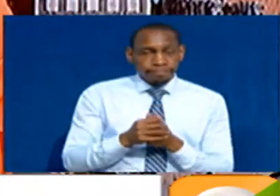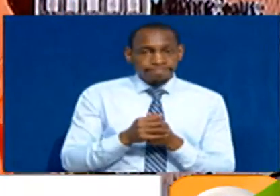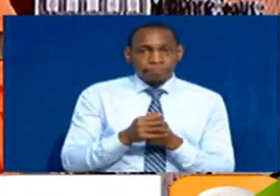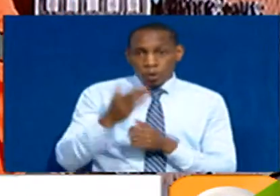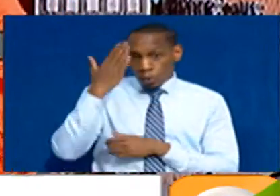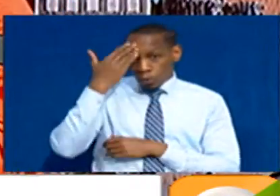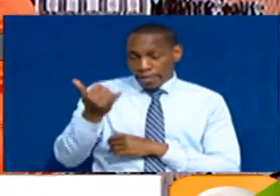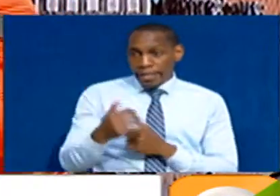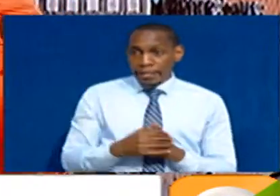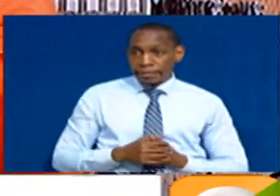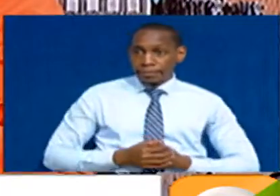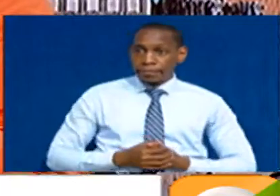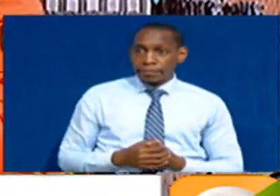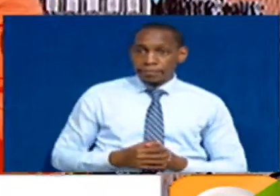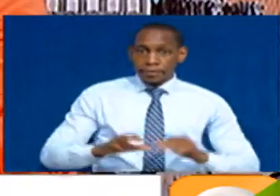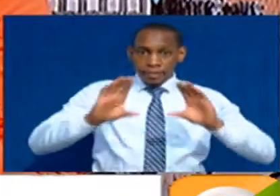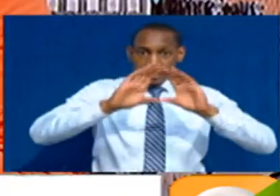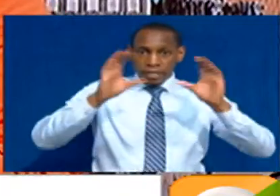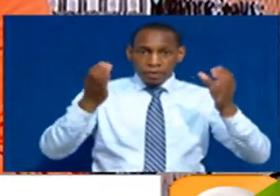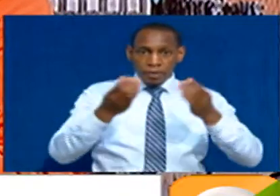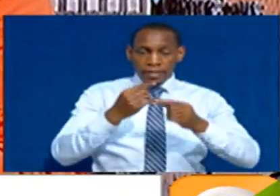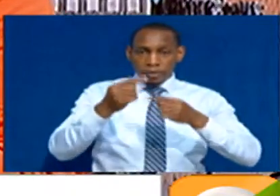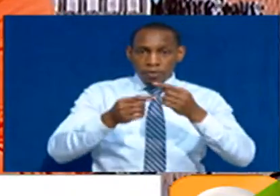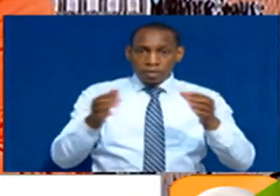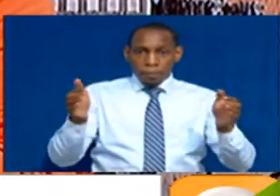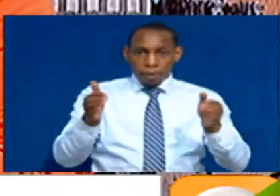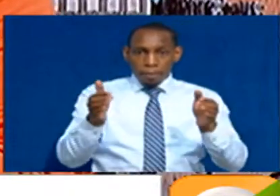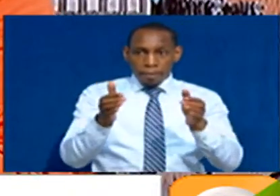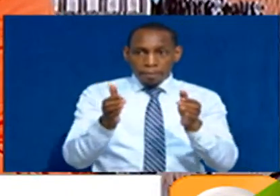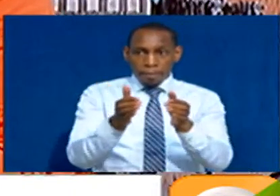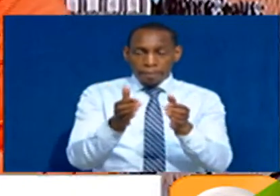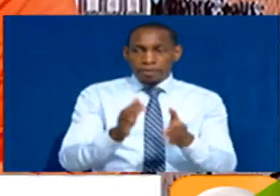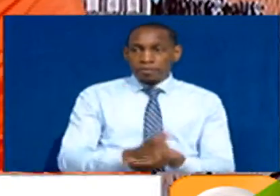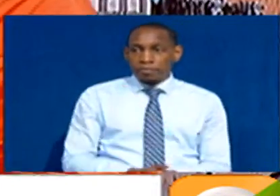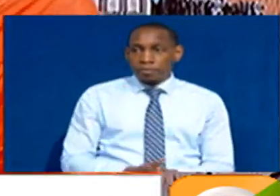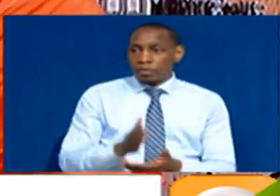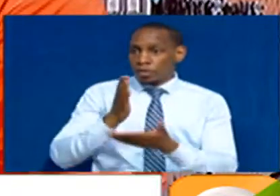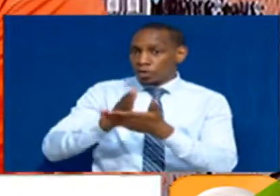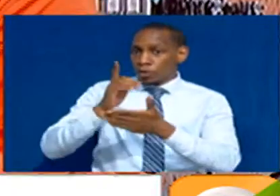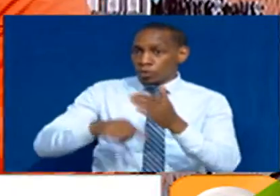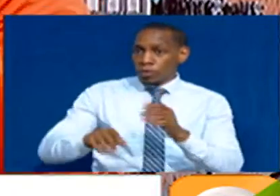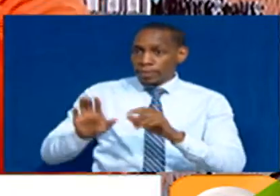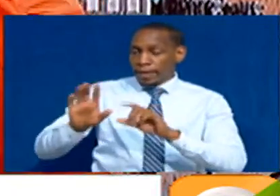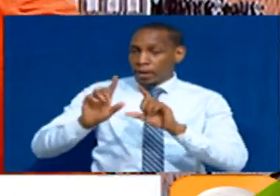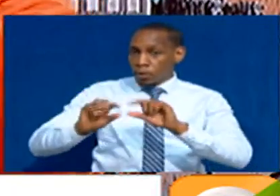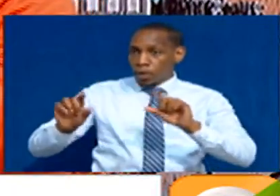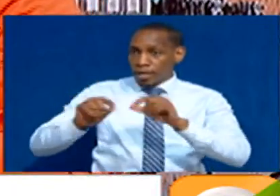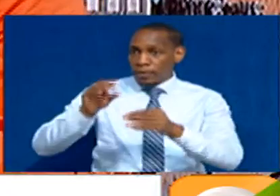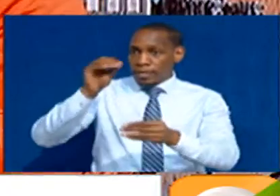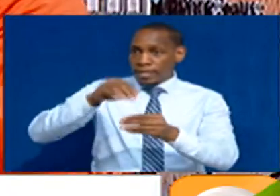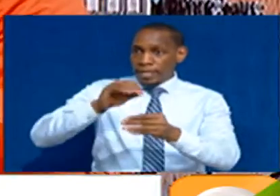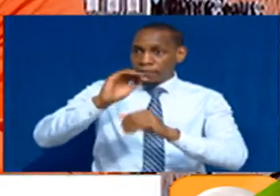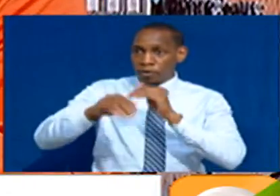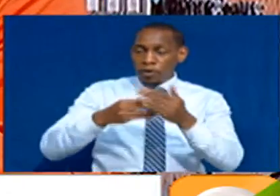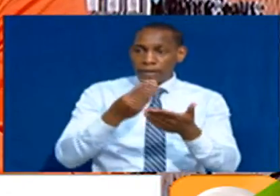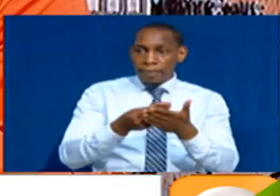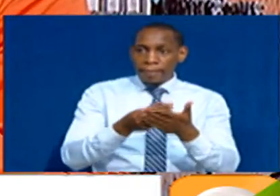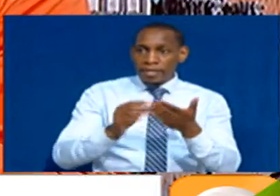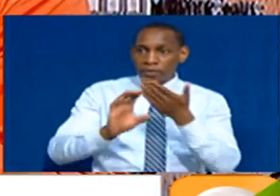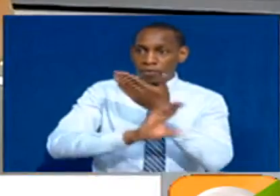You know, because this world is becoming small, you know. In fact, when you talk about investing all the